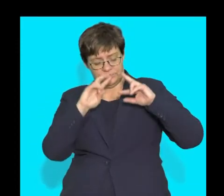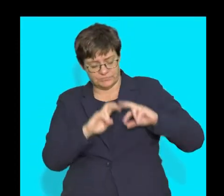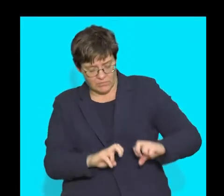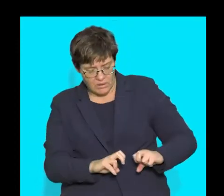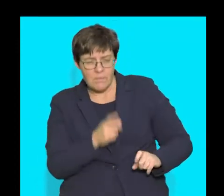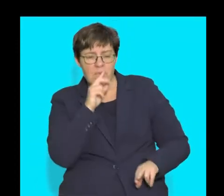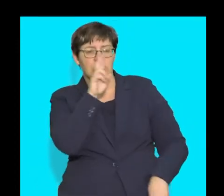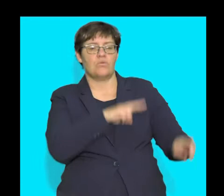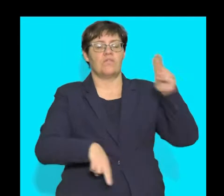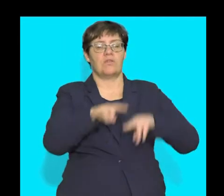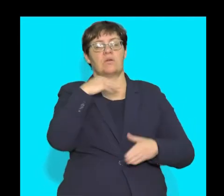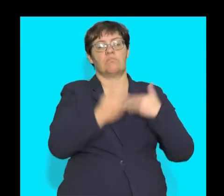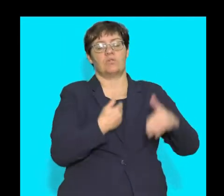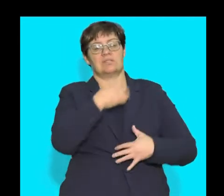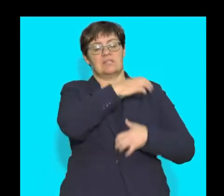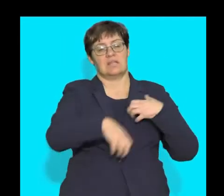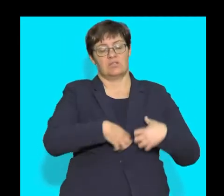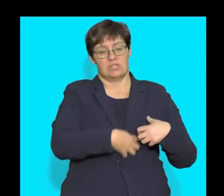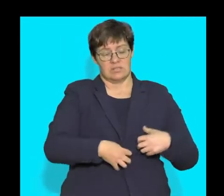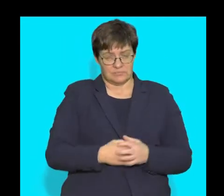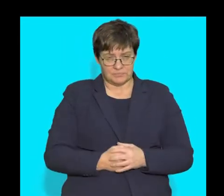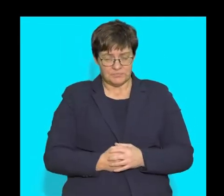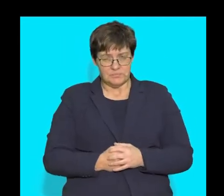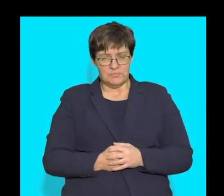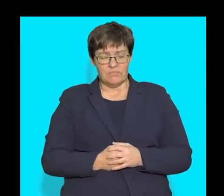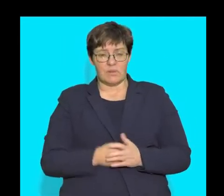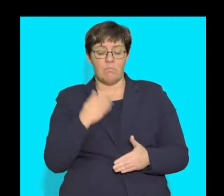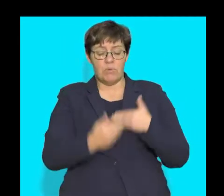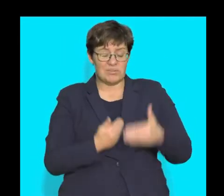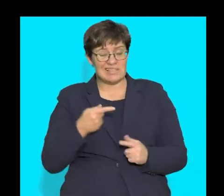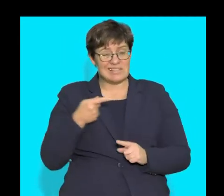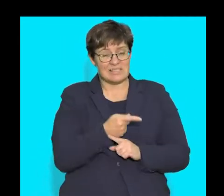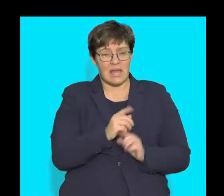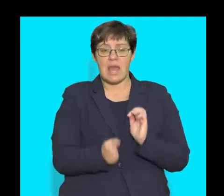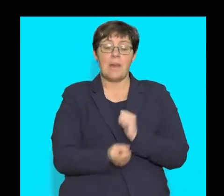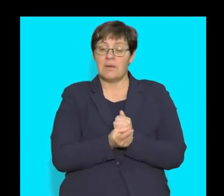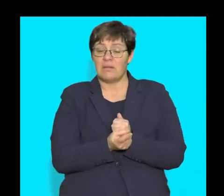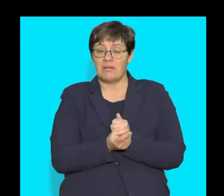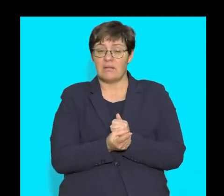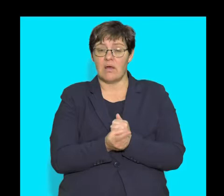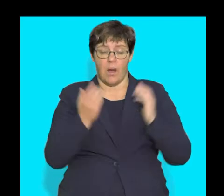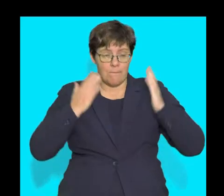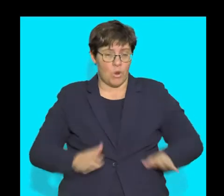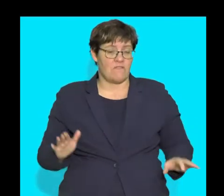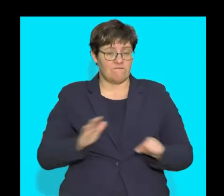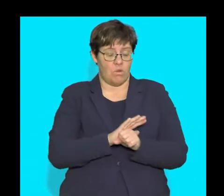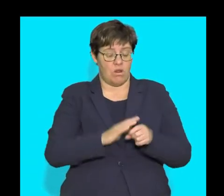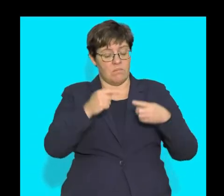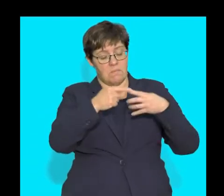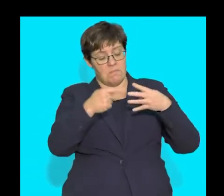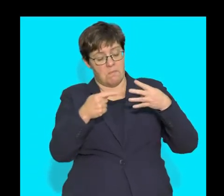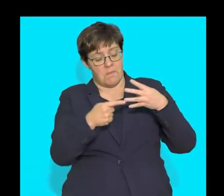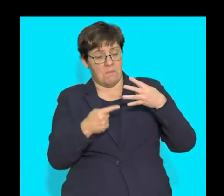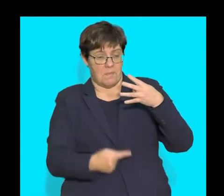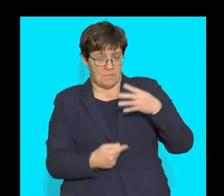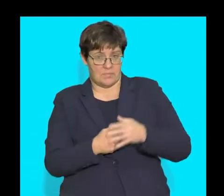we've got to review the process of digestion. Remember that the process of digestion occurs across the body in several different